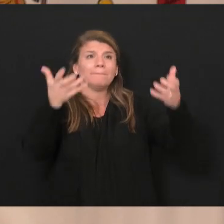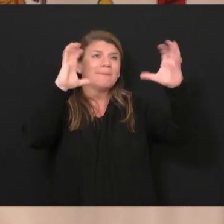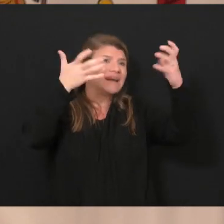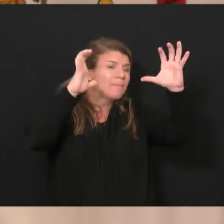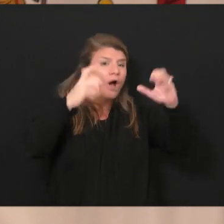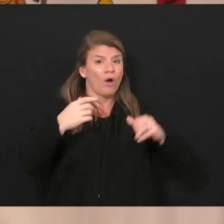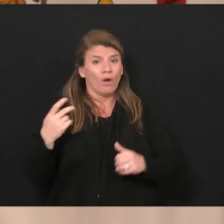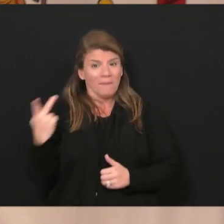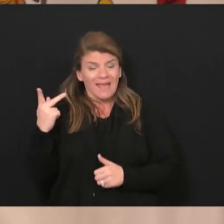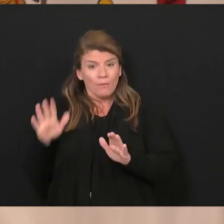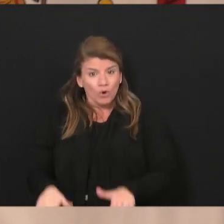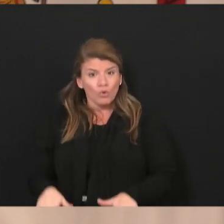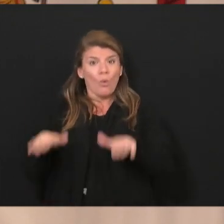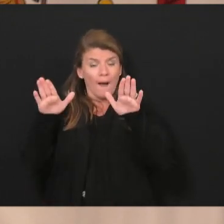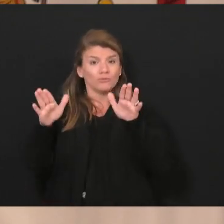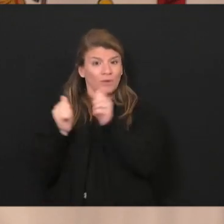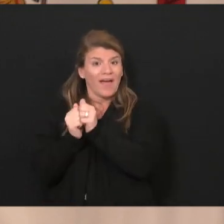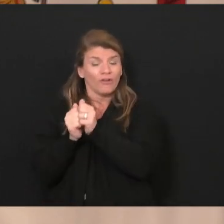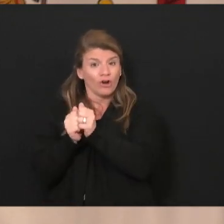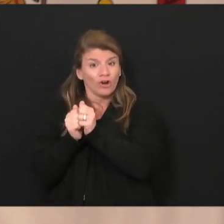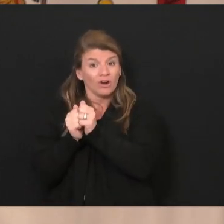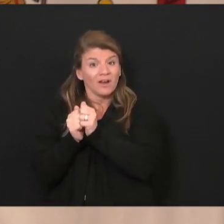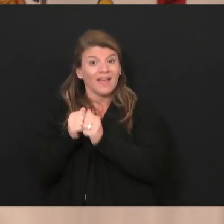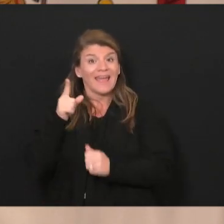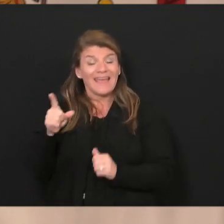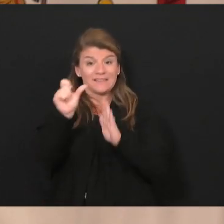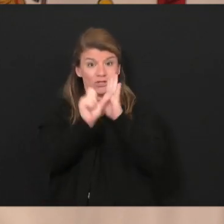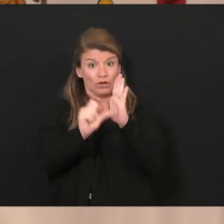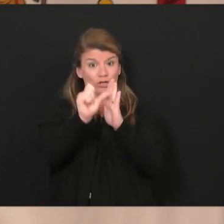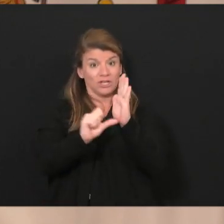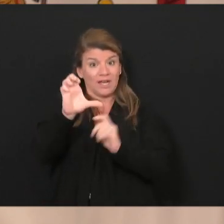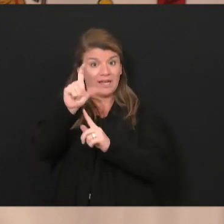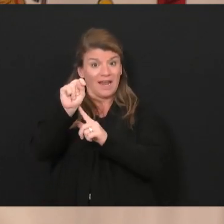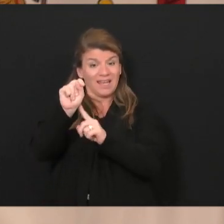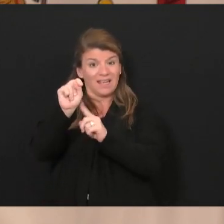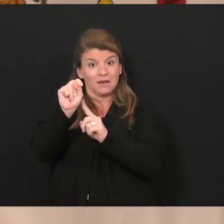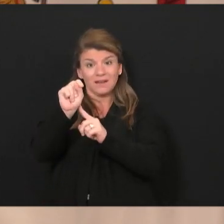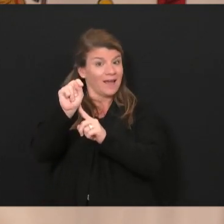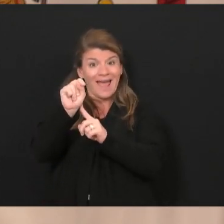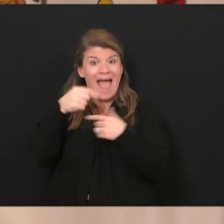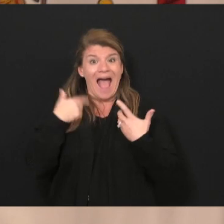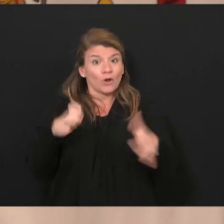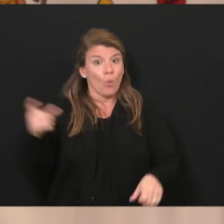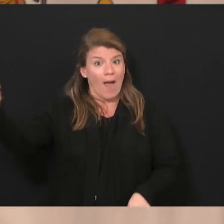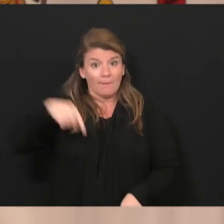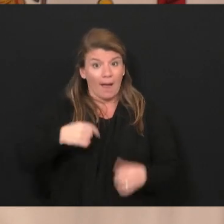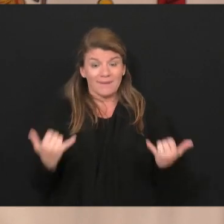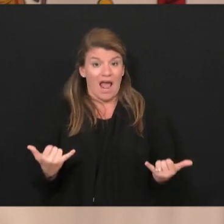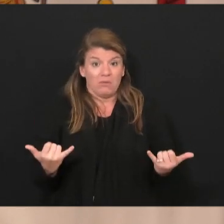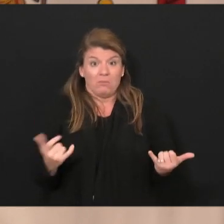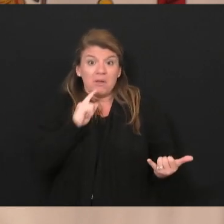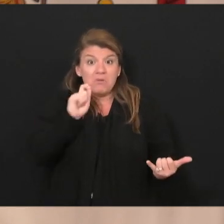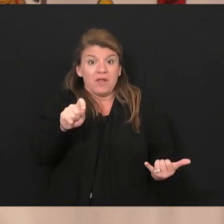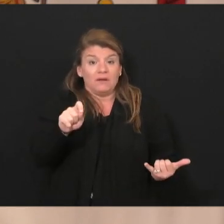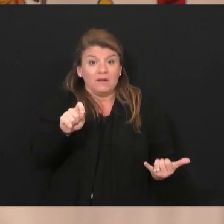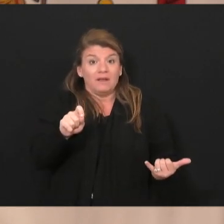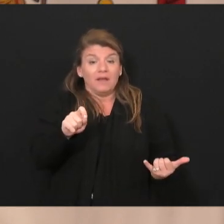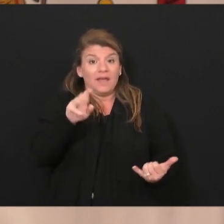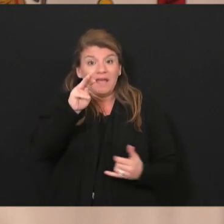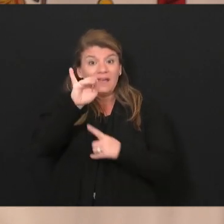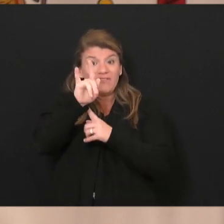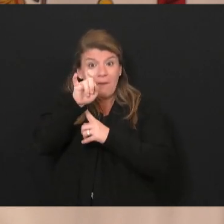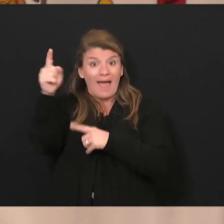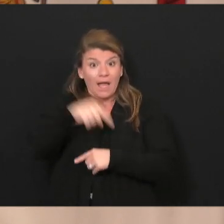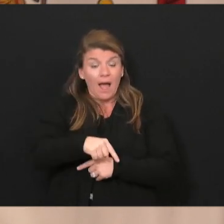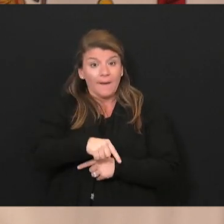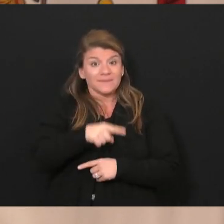grew up together, went to high school together, and he's a surgeon in Connecticut and everything. But we can't have Mike here right now. That's all there is to it. And if Mike comes, he's